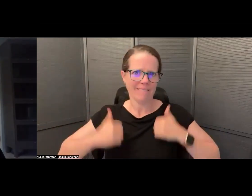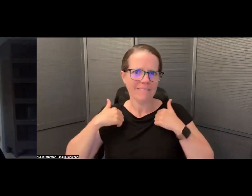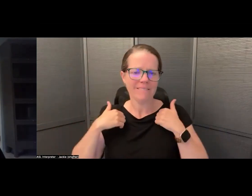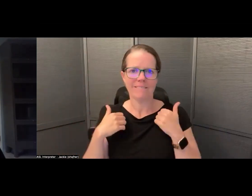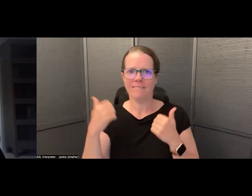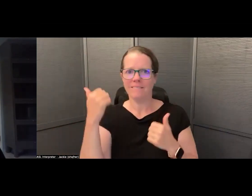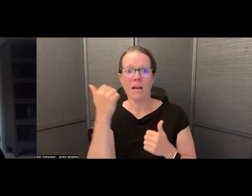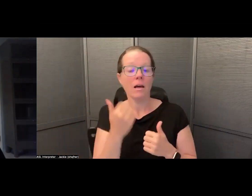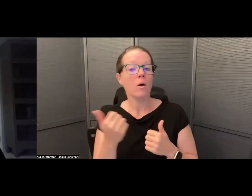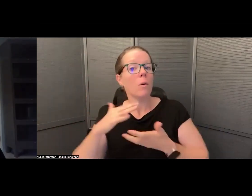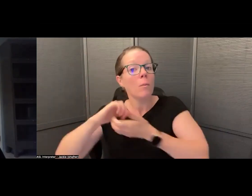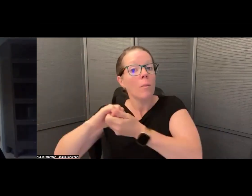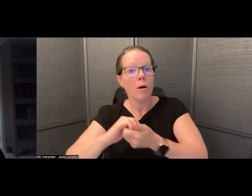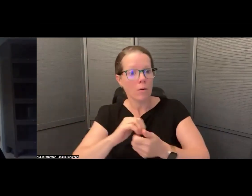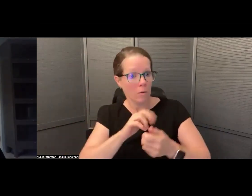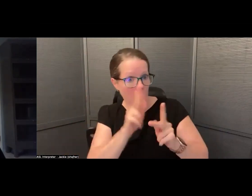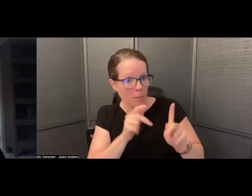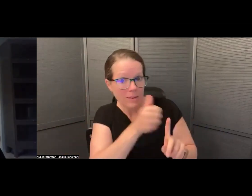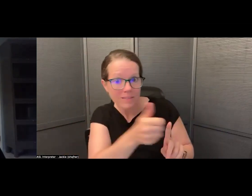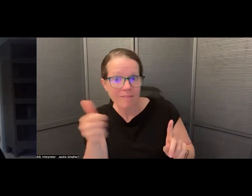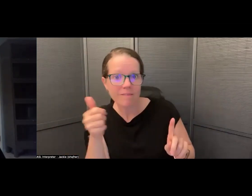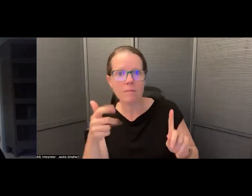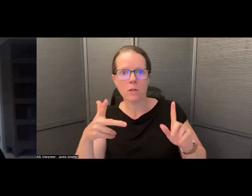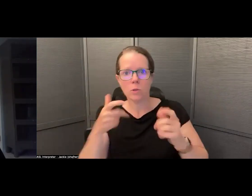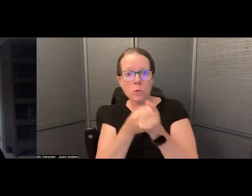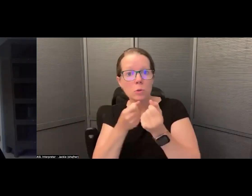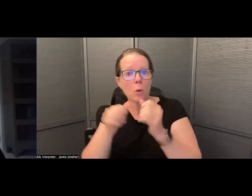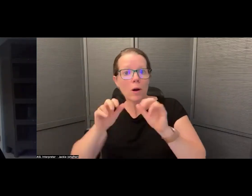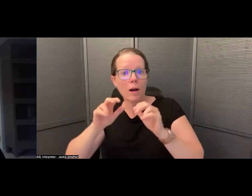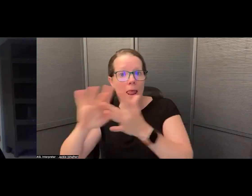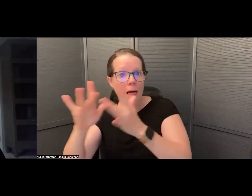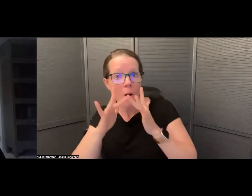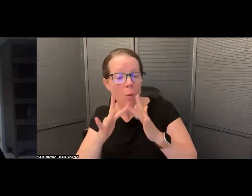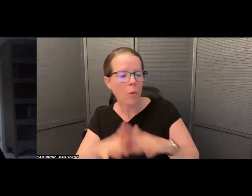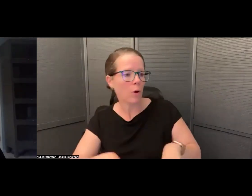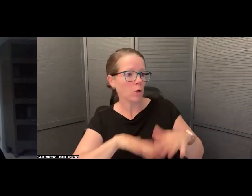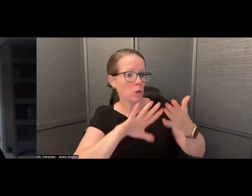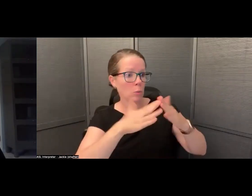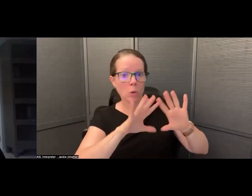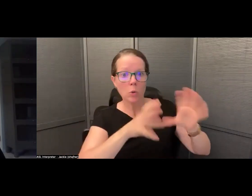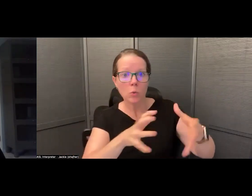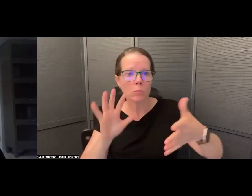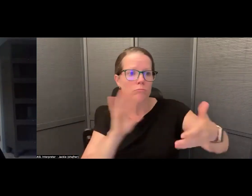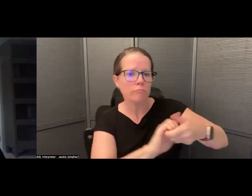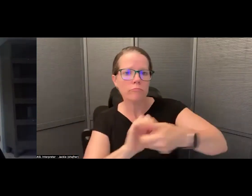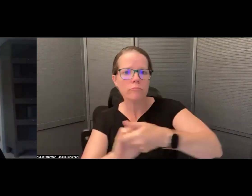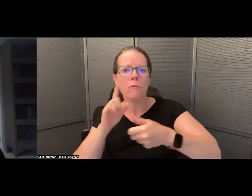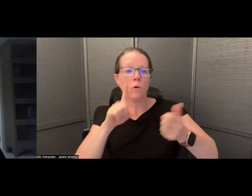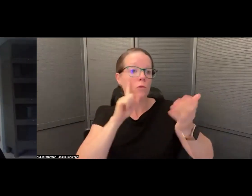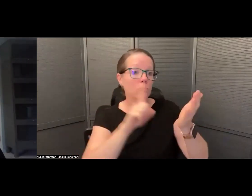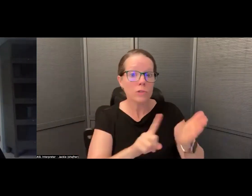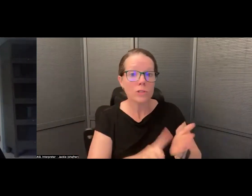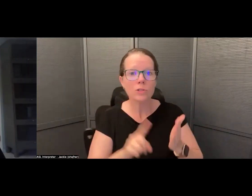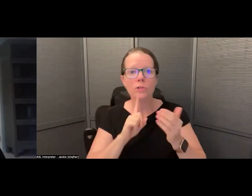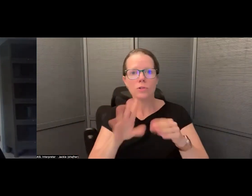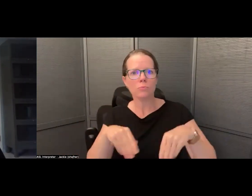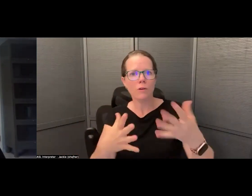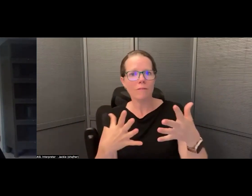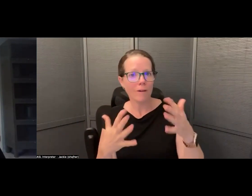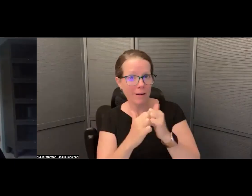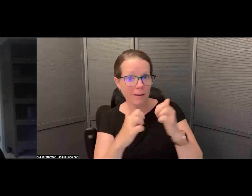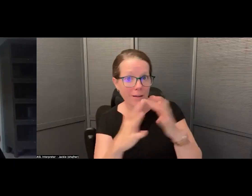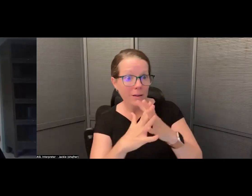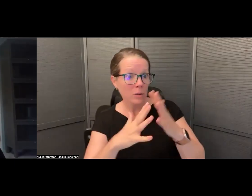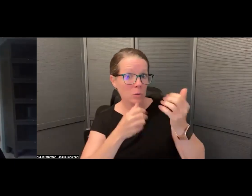support networks, and community groups to conduct innovative research, provide implementation support, and disseminate promising